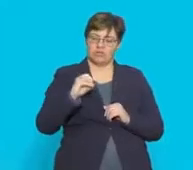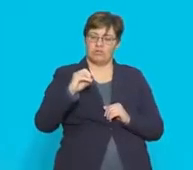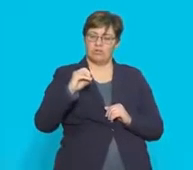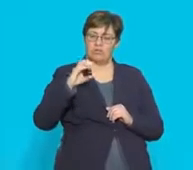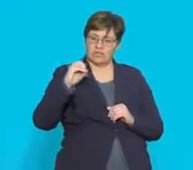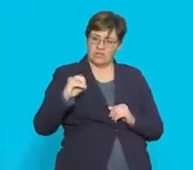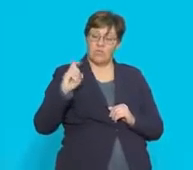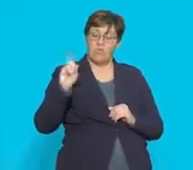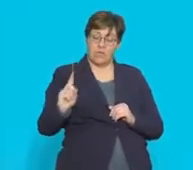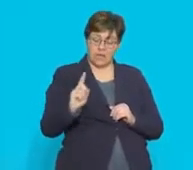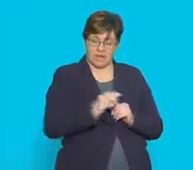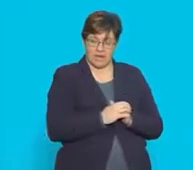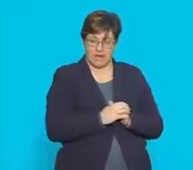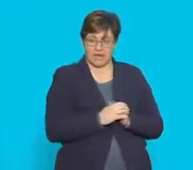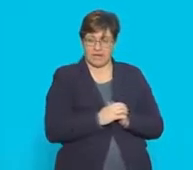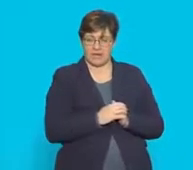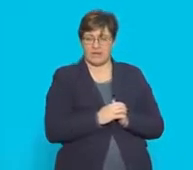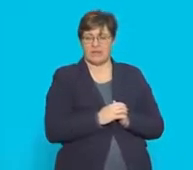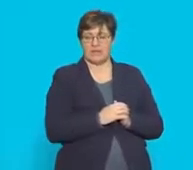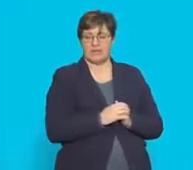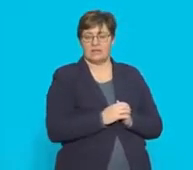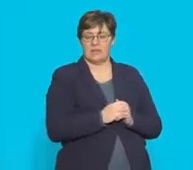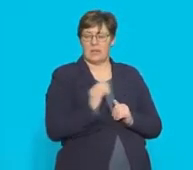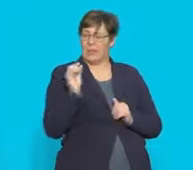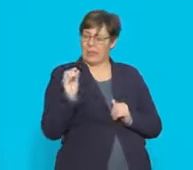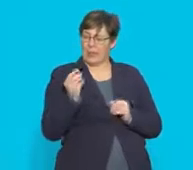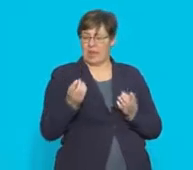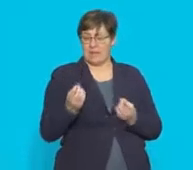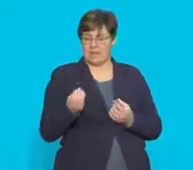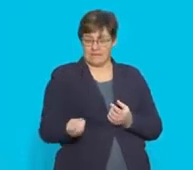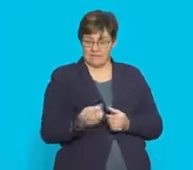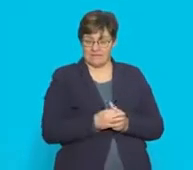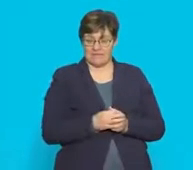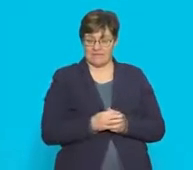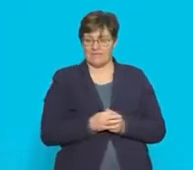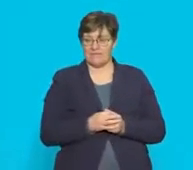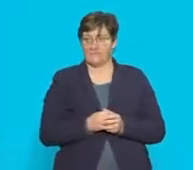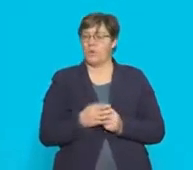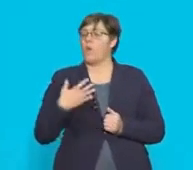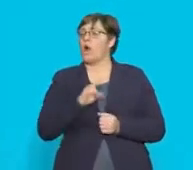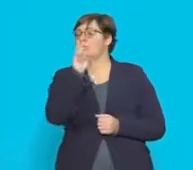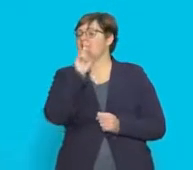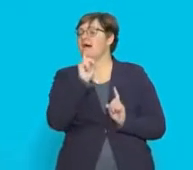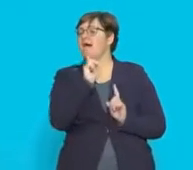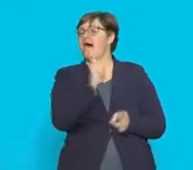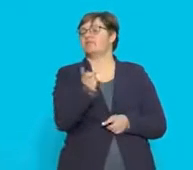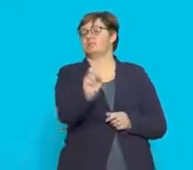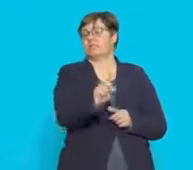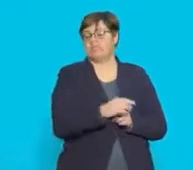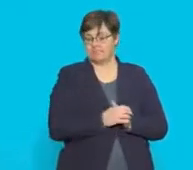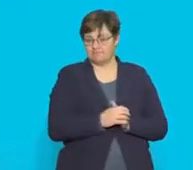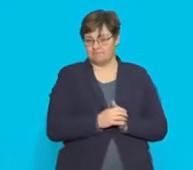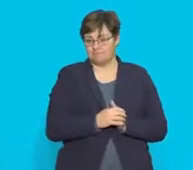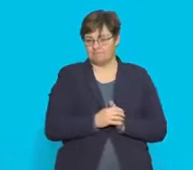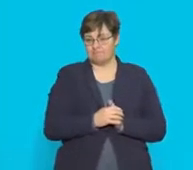0.00001, right? A very small one, right? And I want to see what my answer is going to